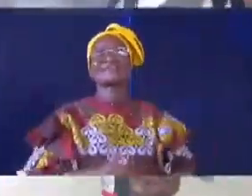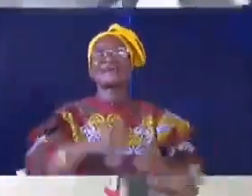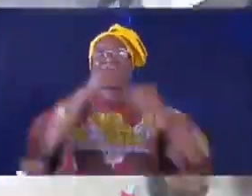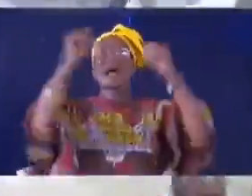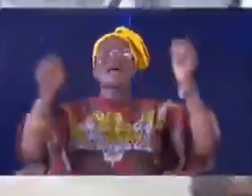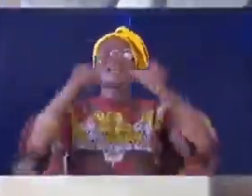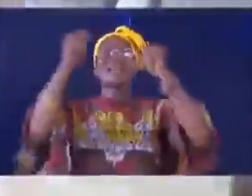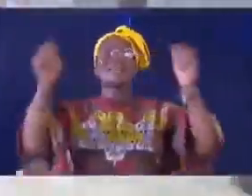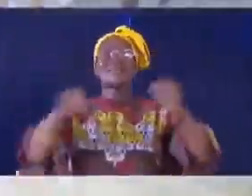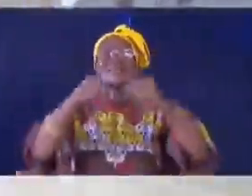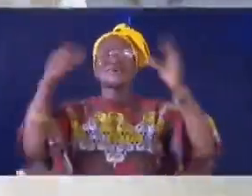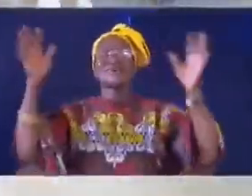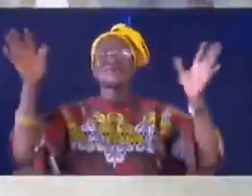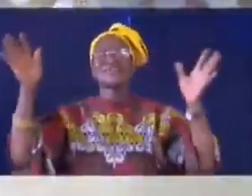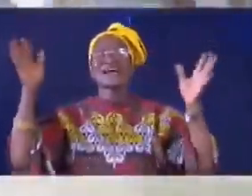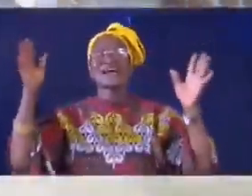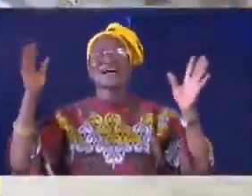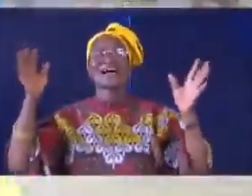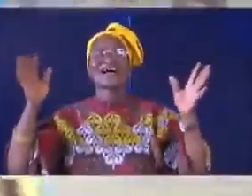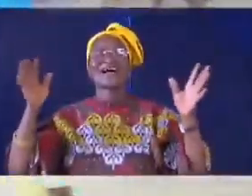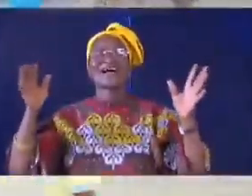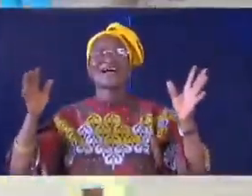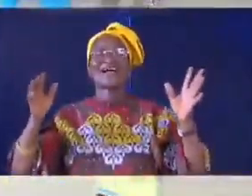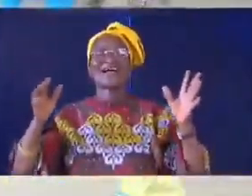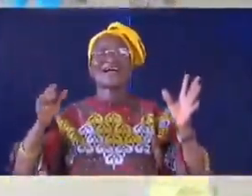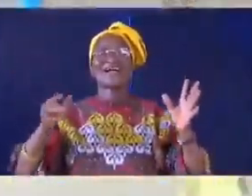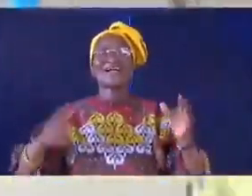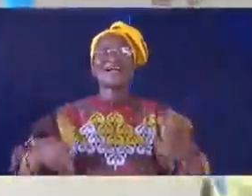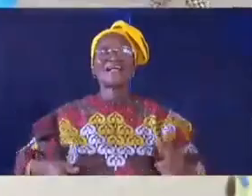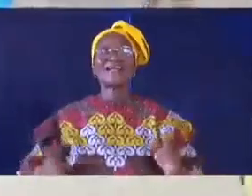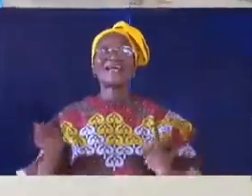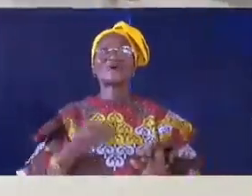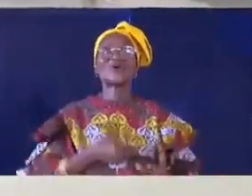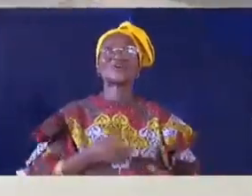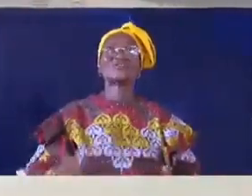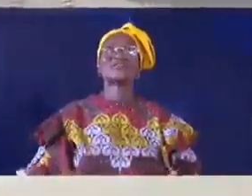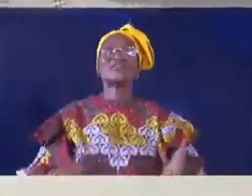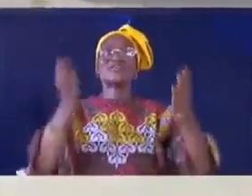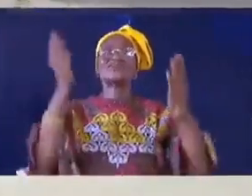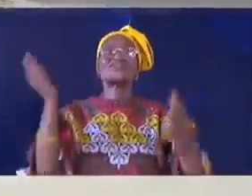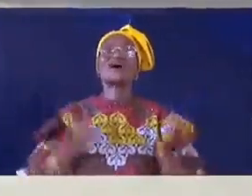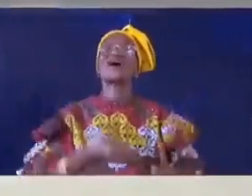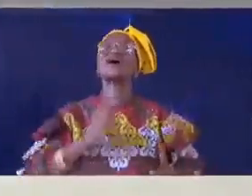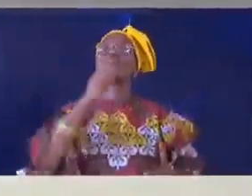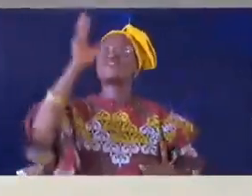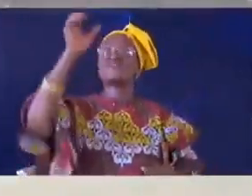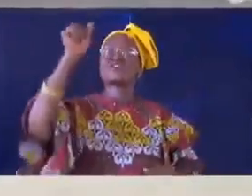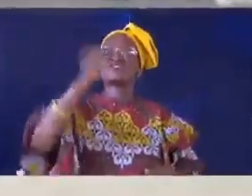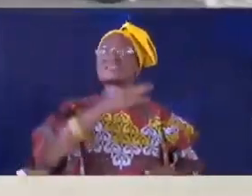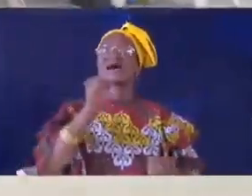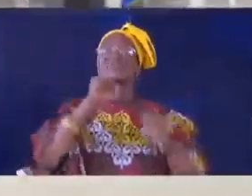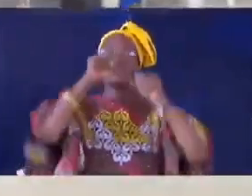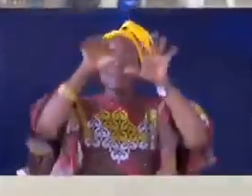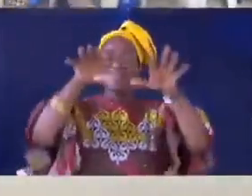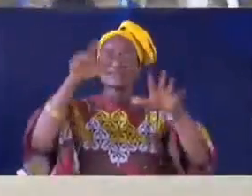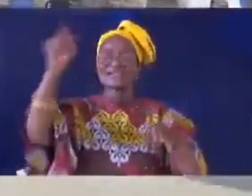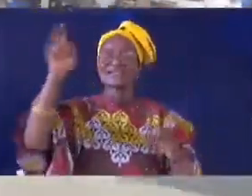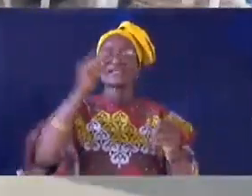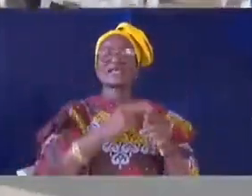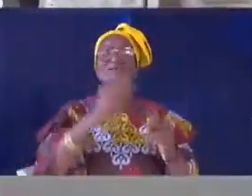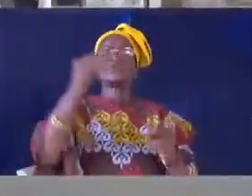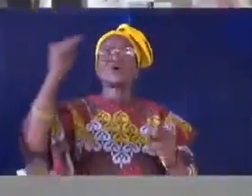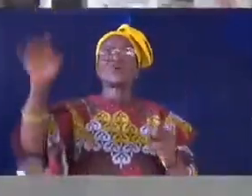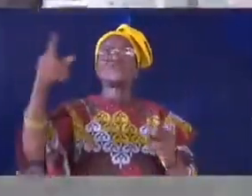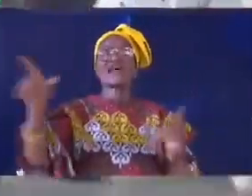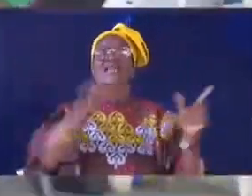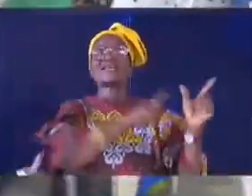Hallelujah. Thank you, Jesus. Why don't we just lift up our voices and bless the name of the Lord?